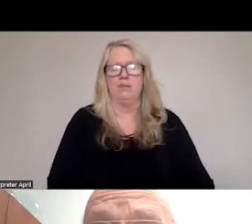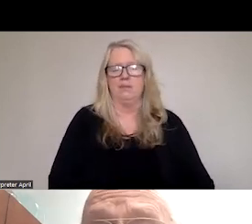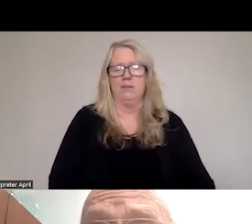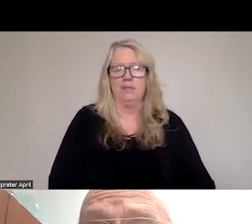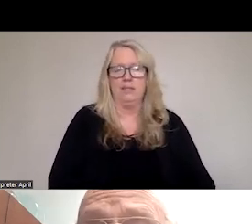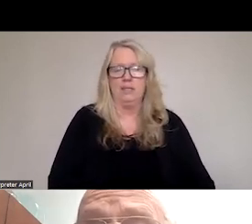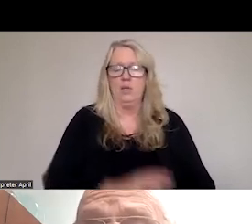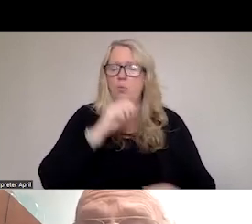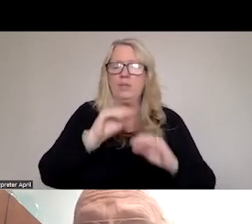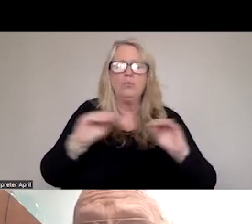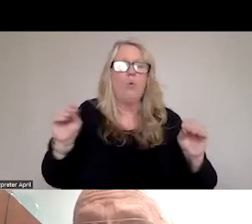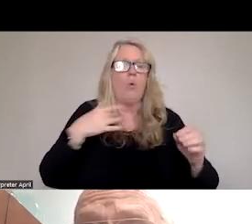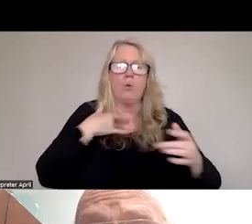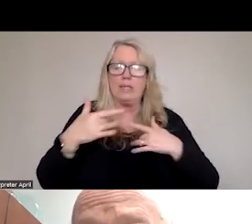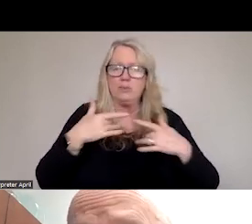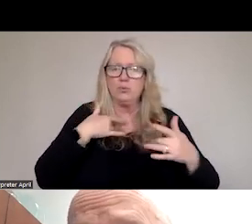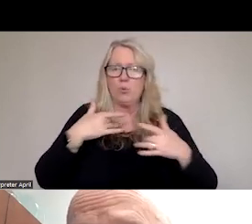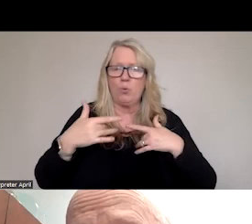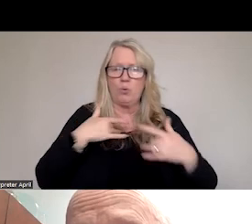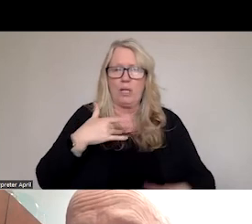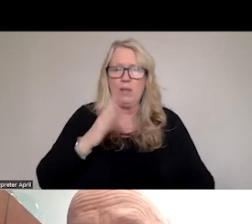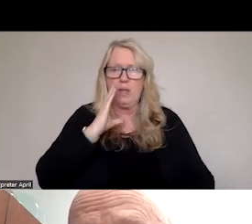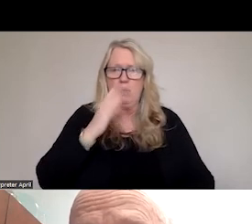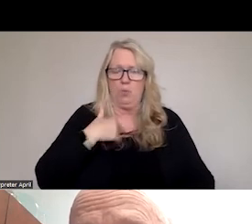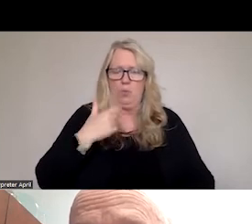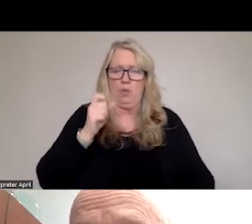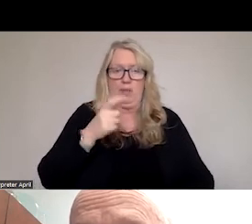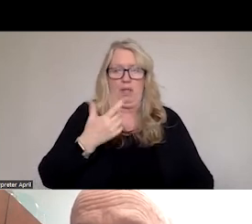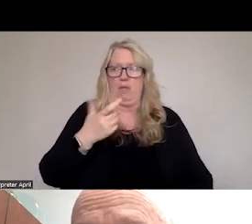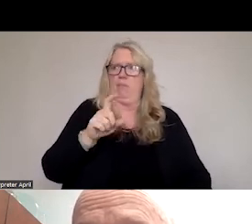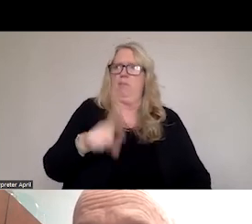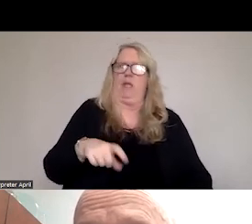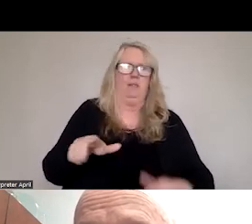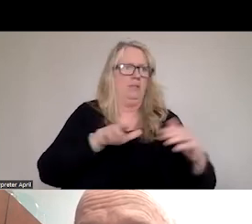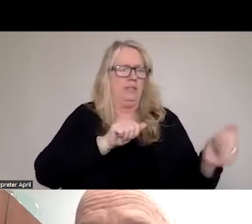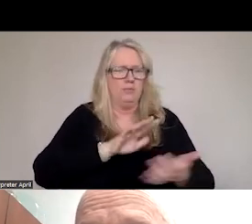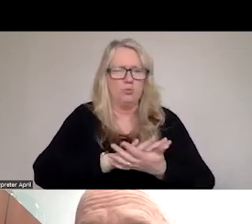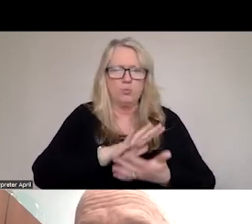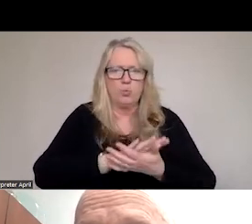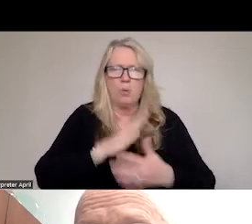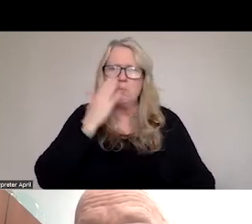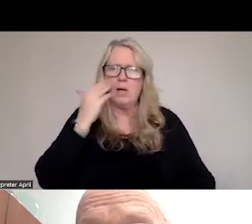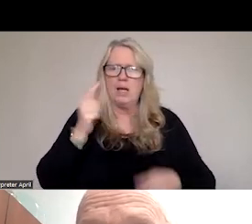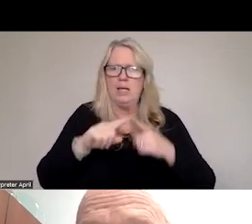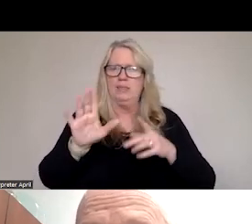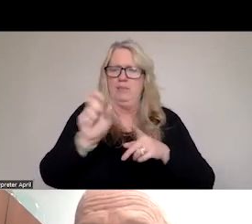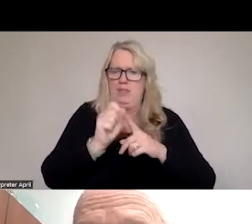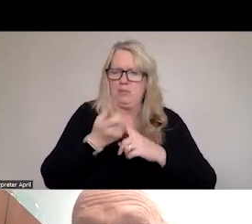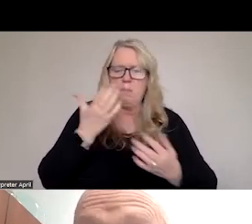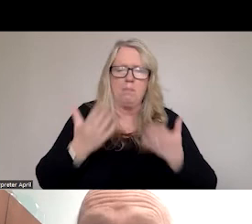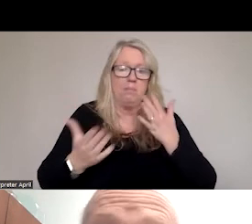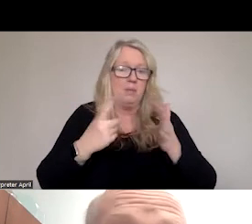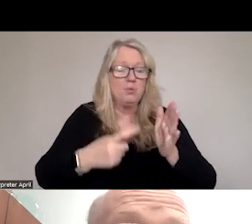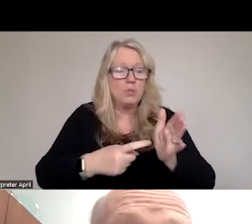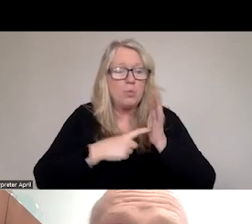without concern that they'll be forced to leave school, because the circumstances that might require that,